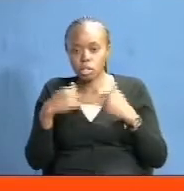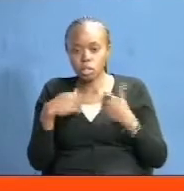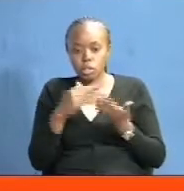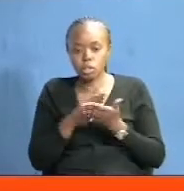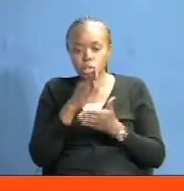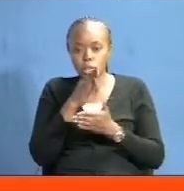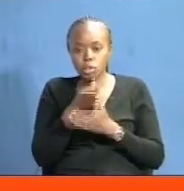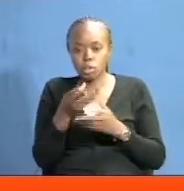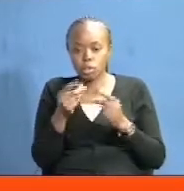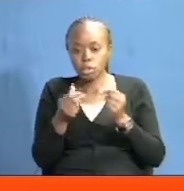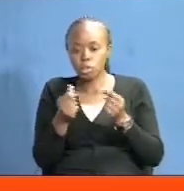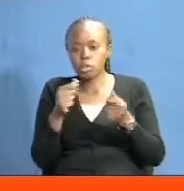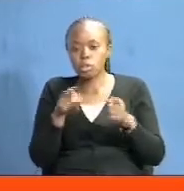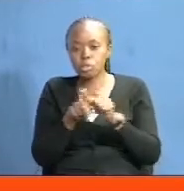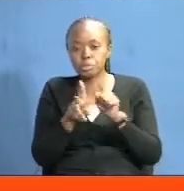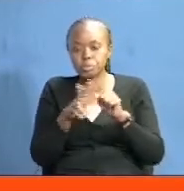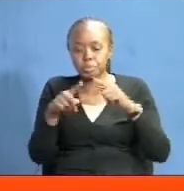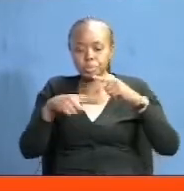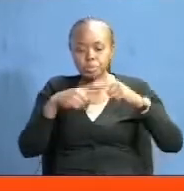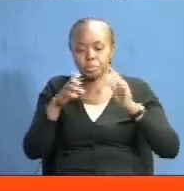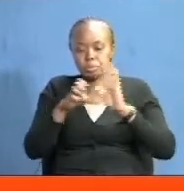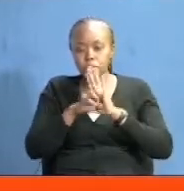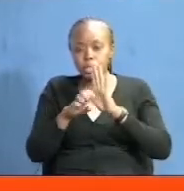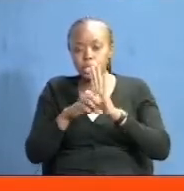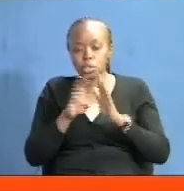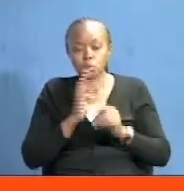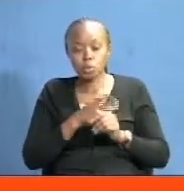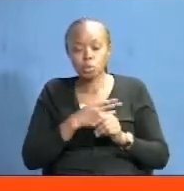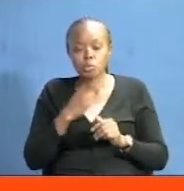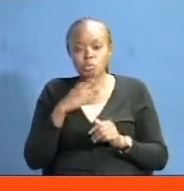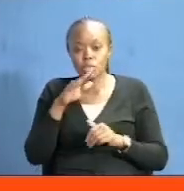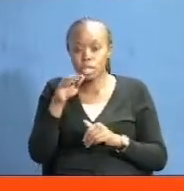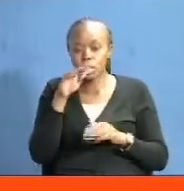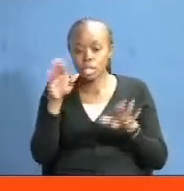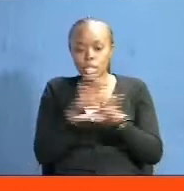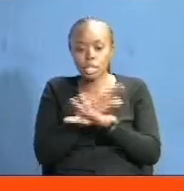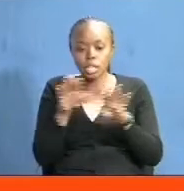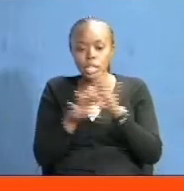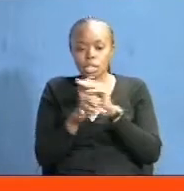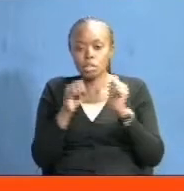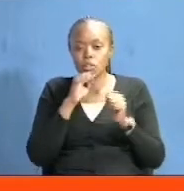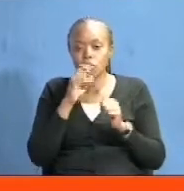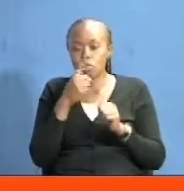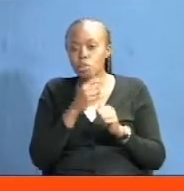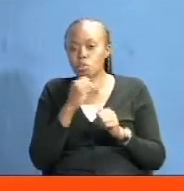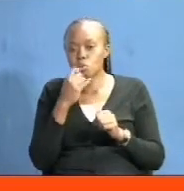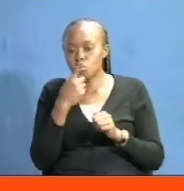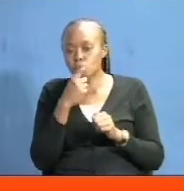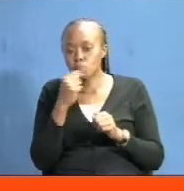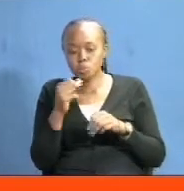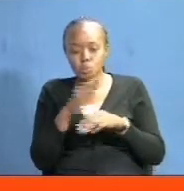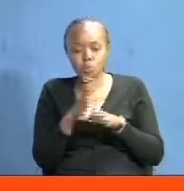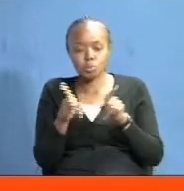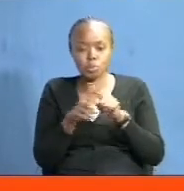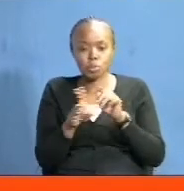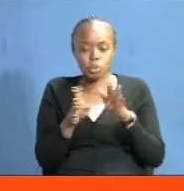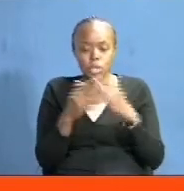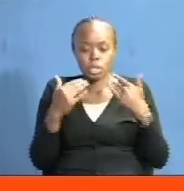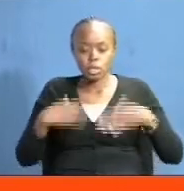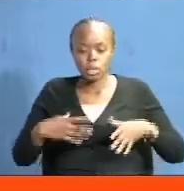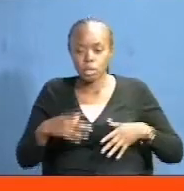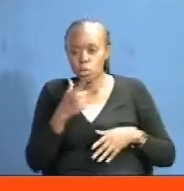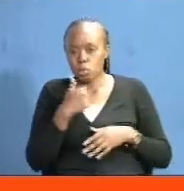resources, the right qualifications, we are not asking everyone who is a young man to run for office. We also need people